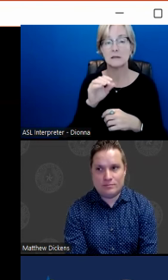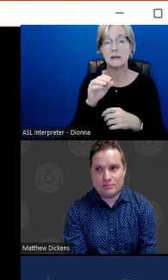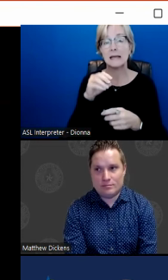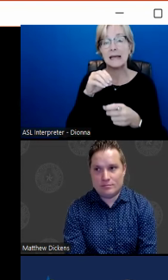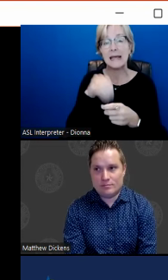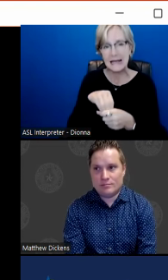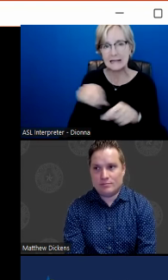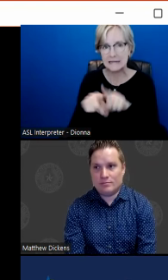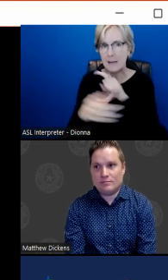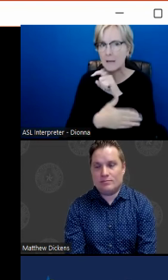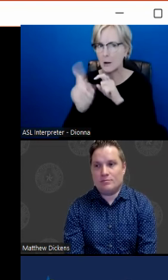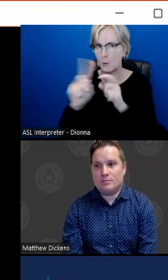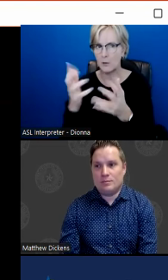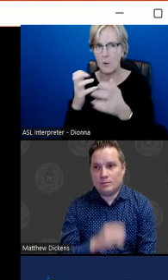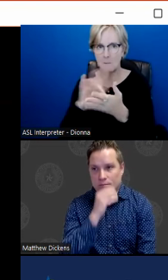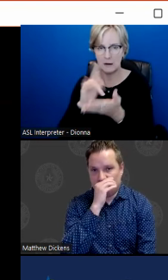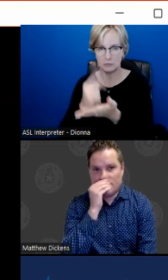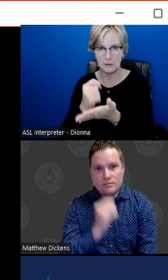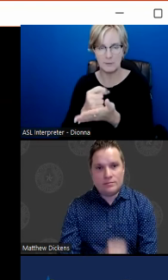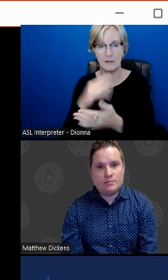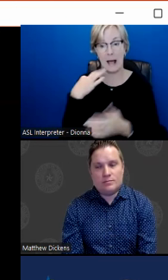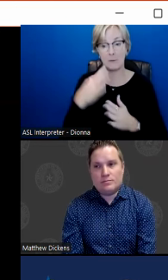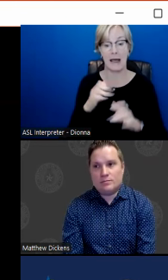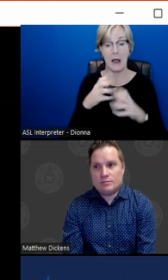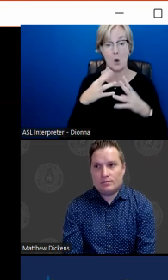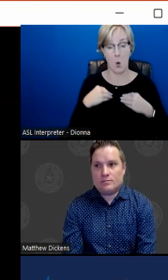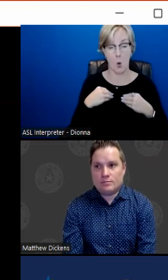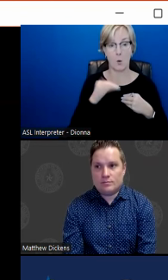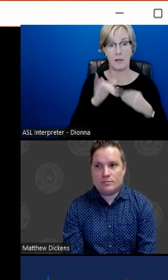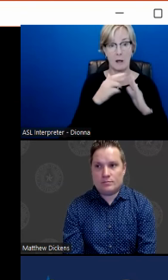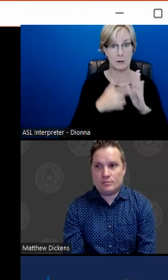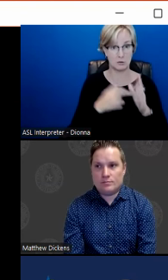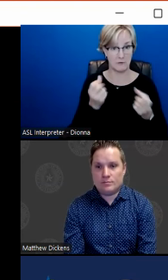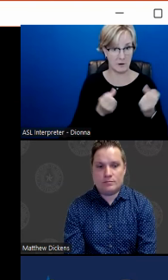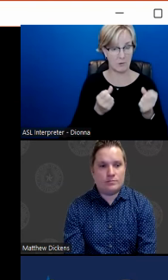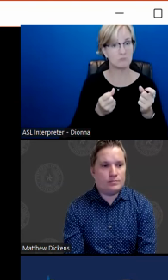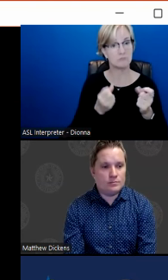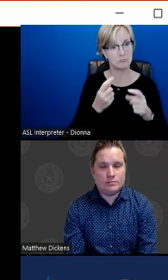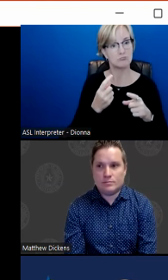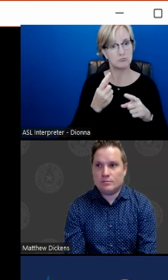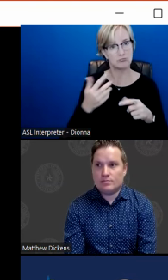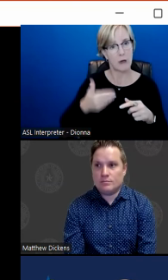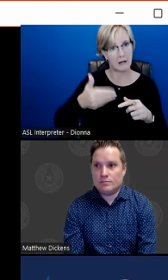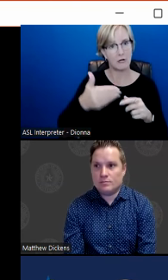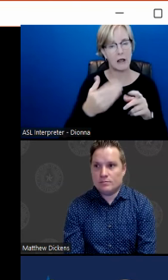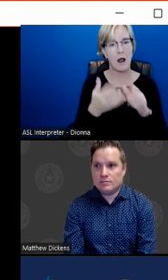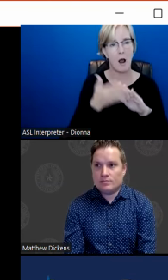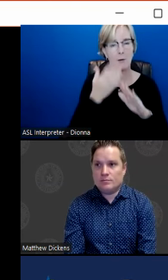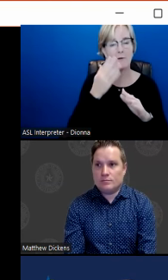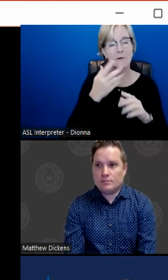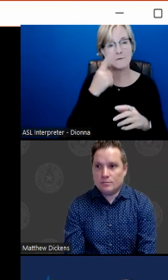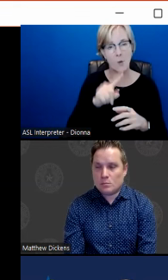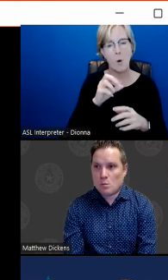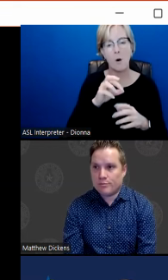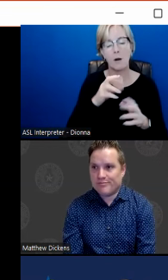medical treatment. The applicant may be the owner of a registered vehicle that is regularly operated by or for the transportation